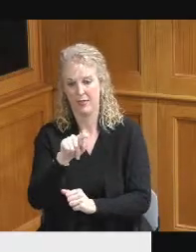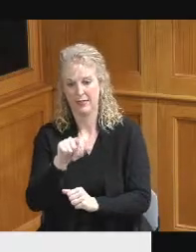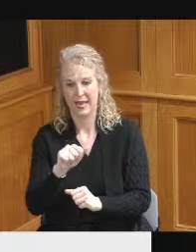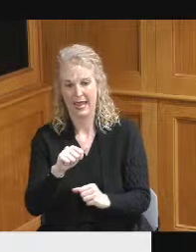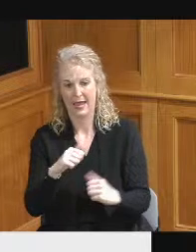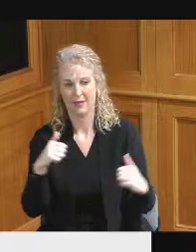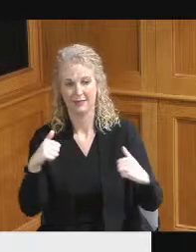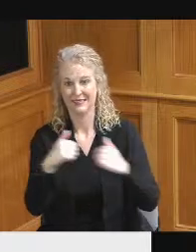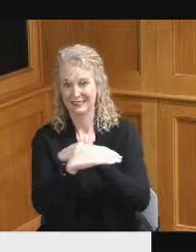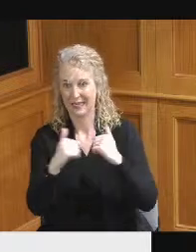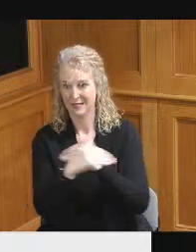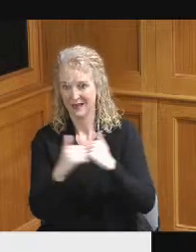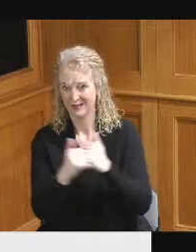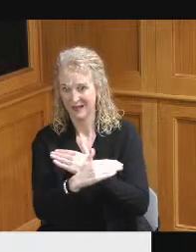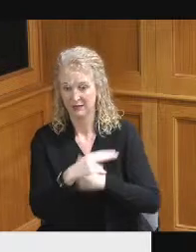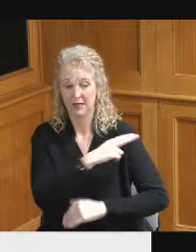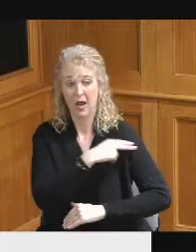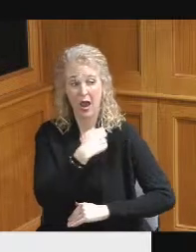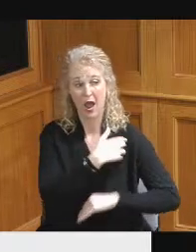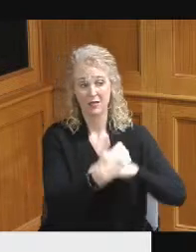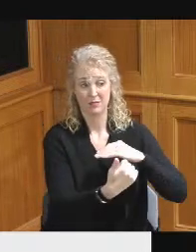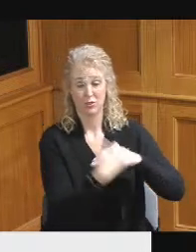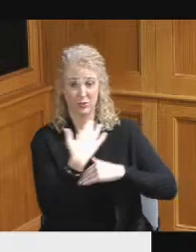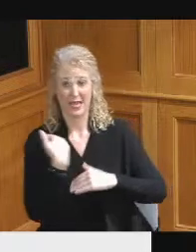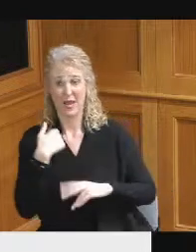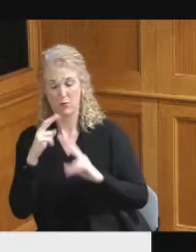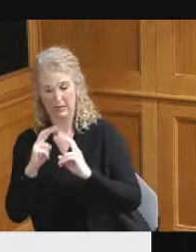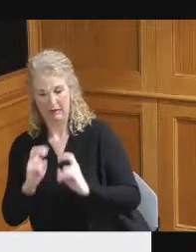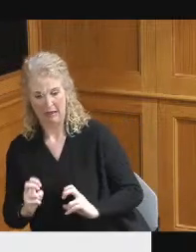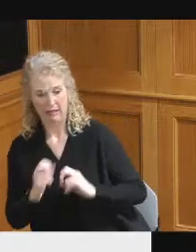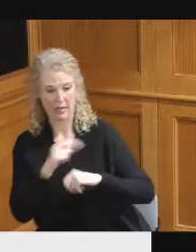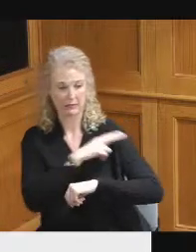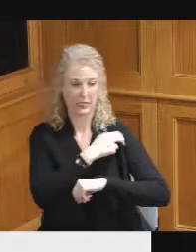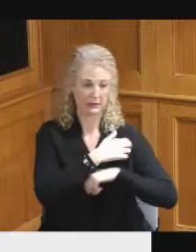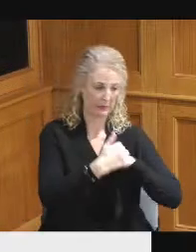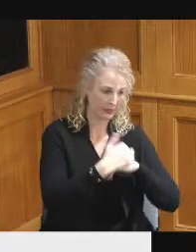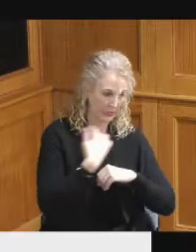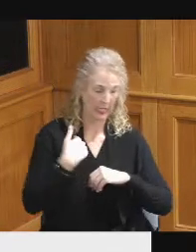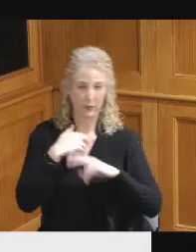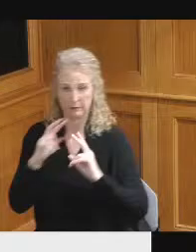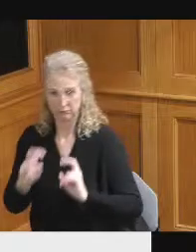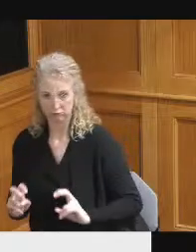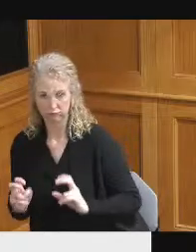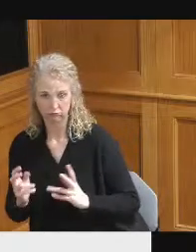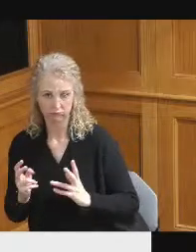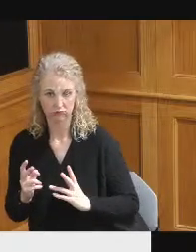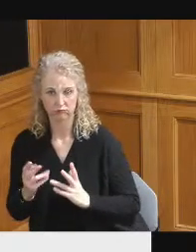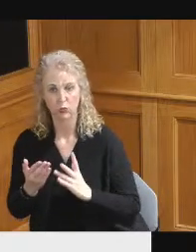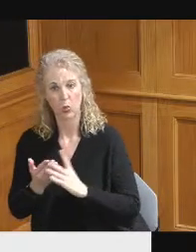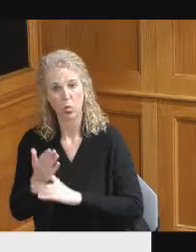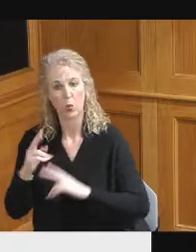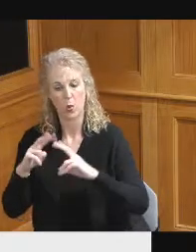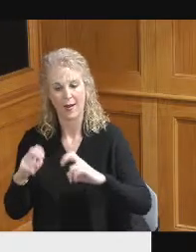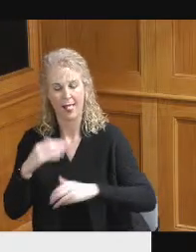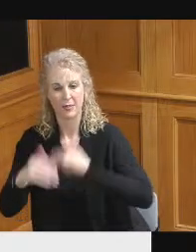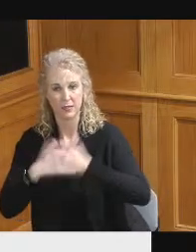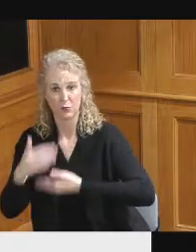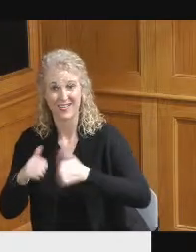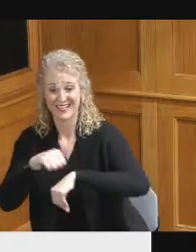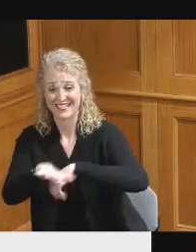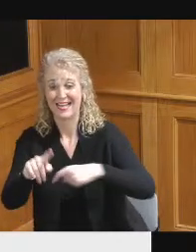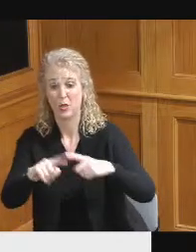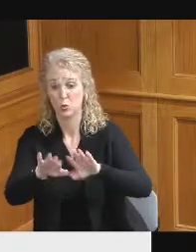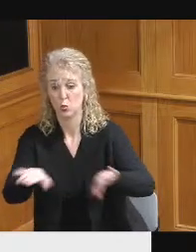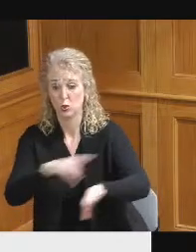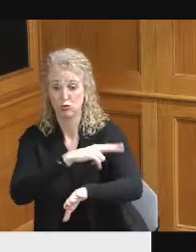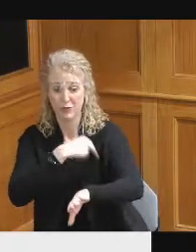on data measures and how the hospitals are going to submit that data to us, ingest it into our warehouse, do the analytics, get it over to Children's, and get it